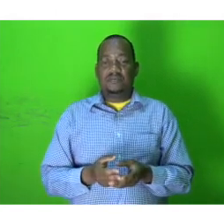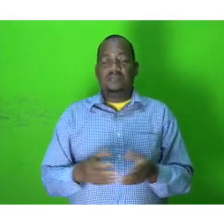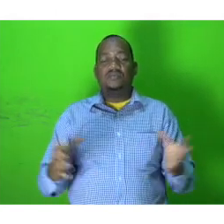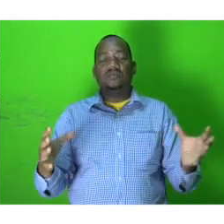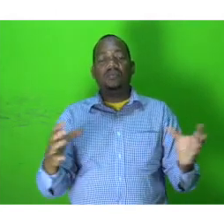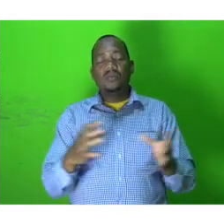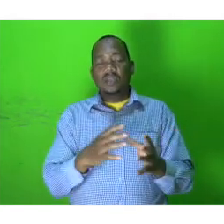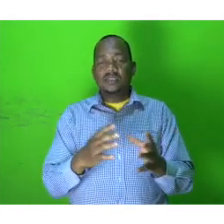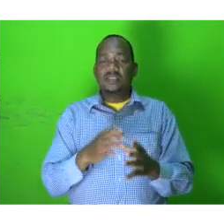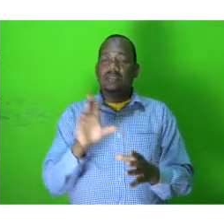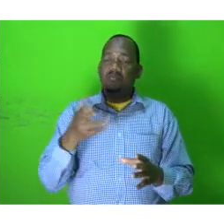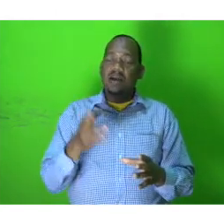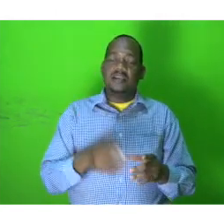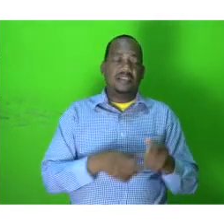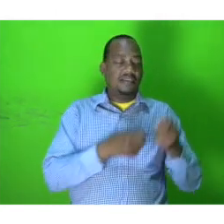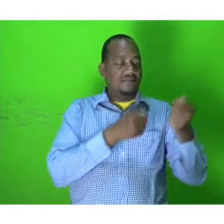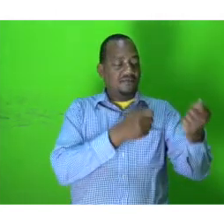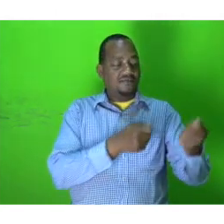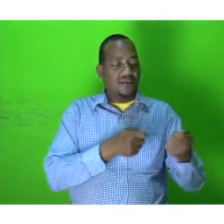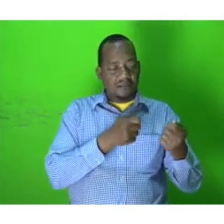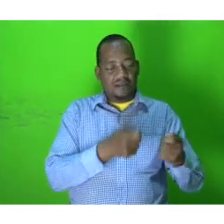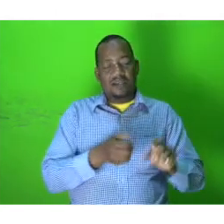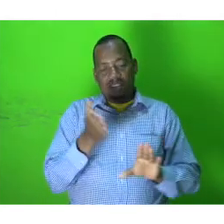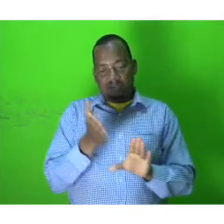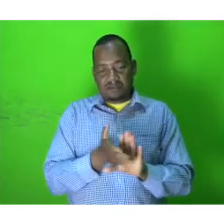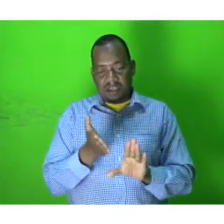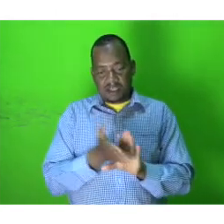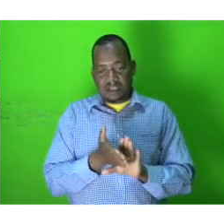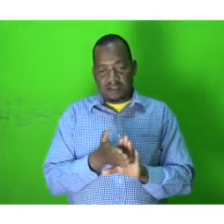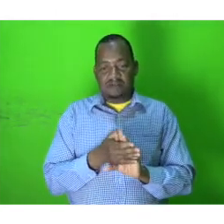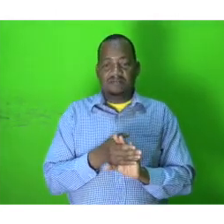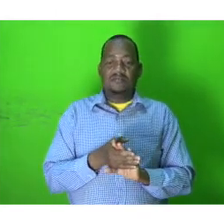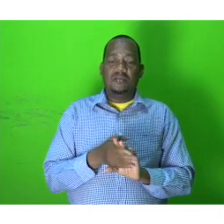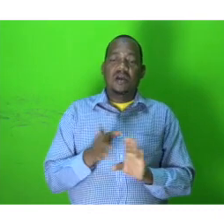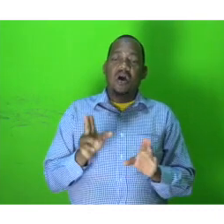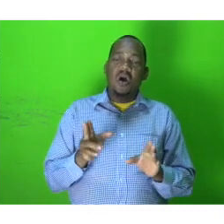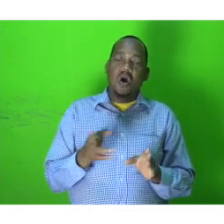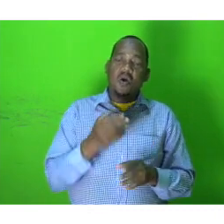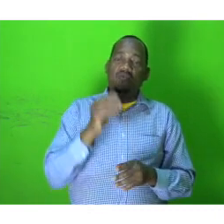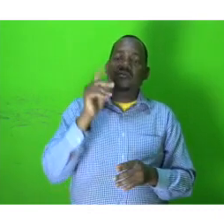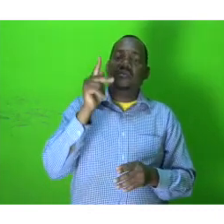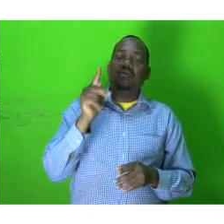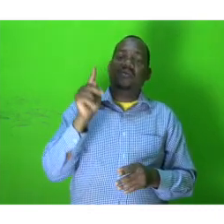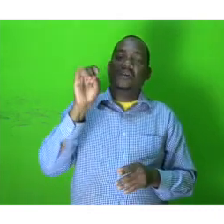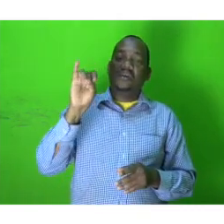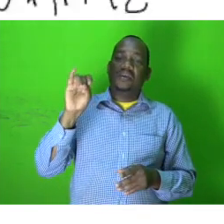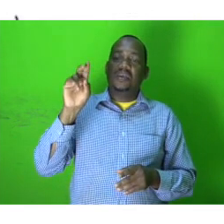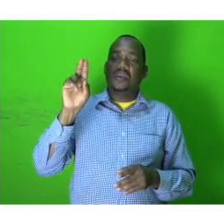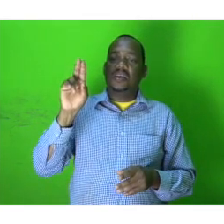Is dividend collected by the Farmers Bank on behalf of Kiula.